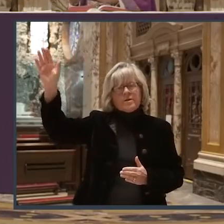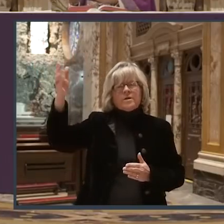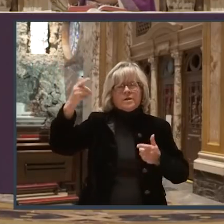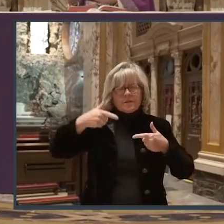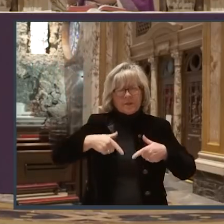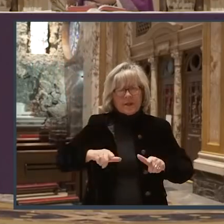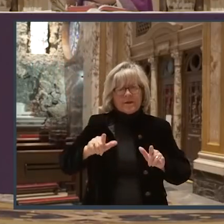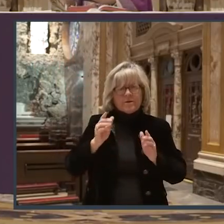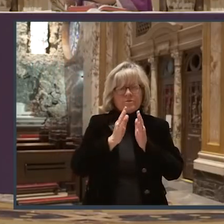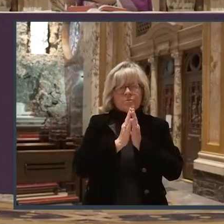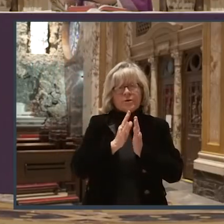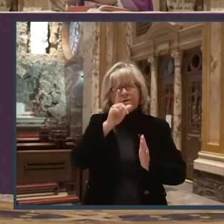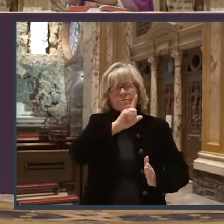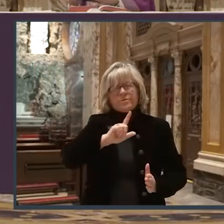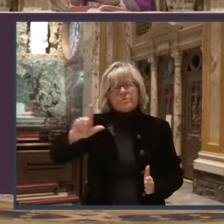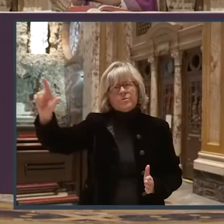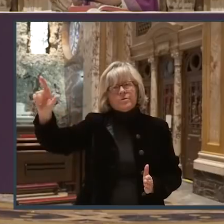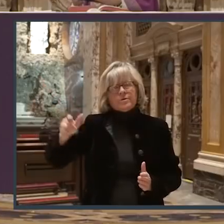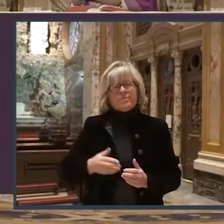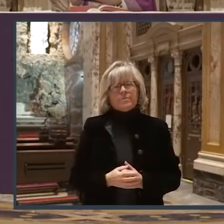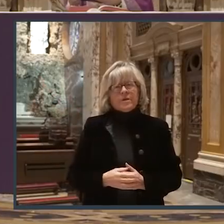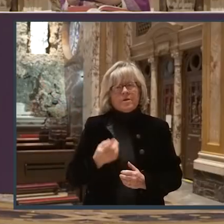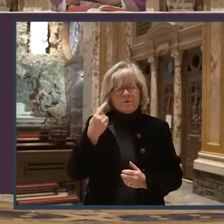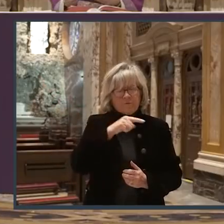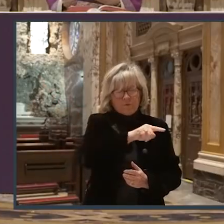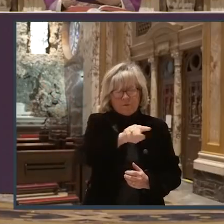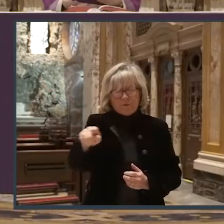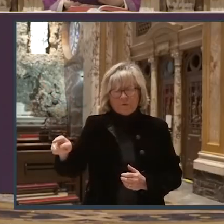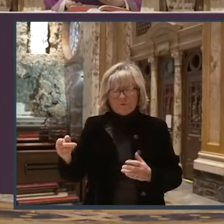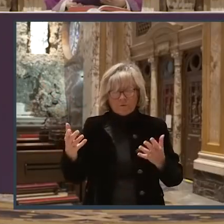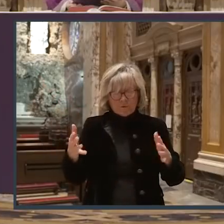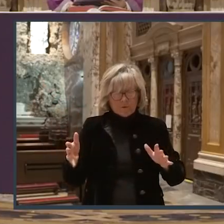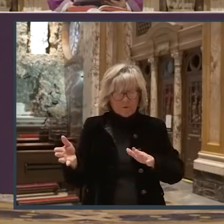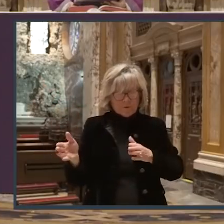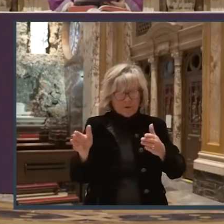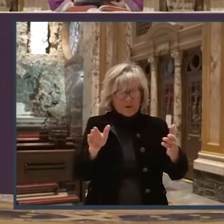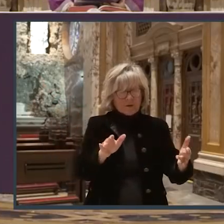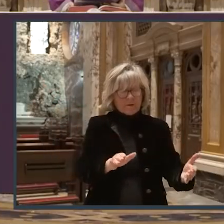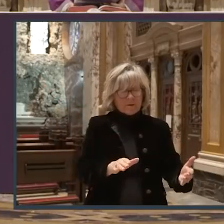Lord. Lord, hear our prayer. And for those who have died,